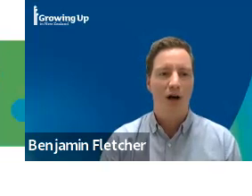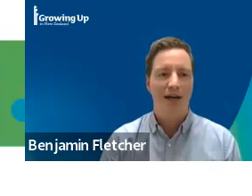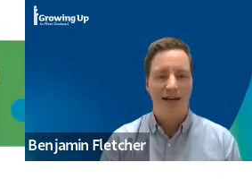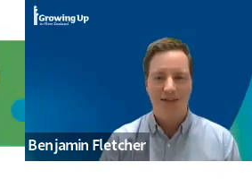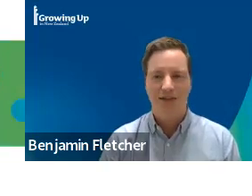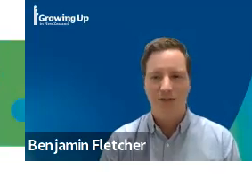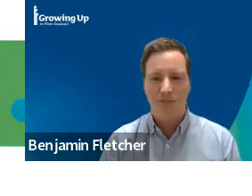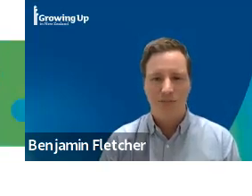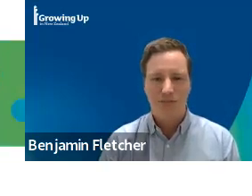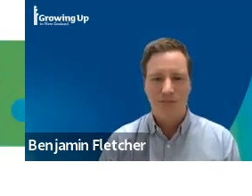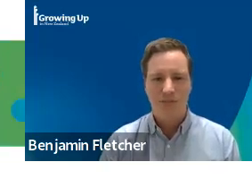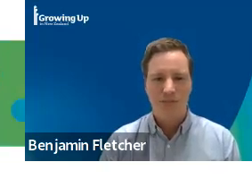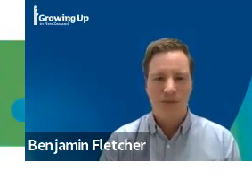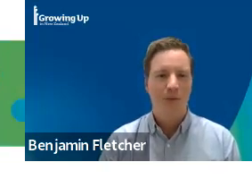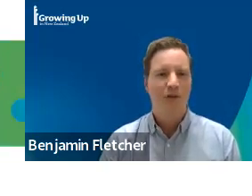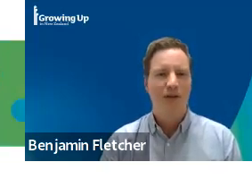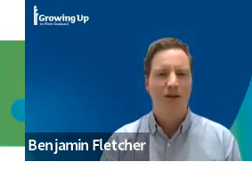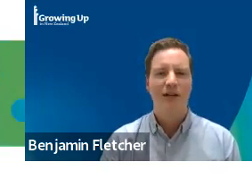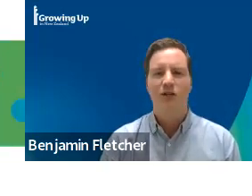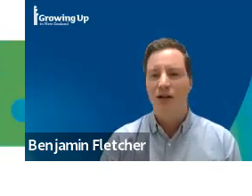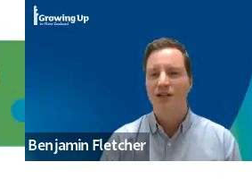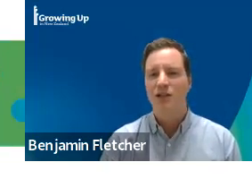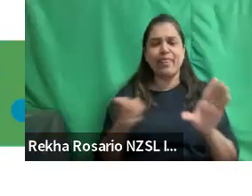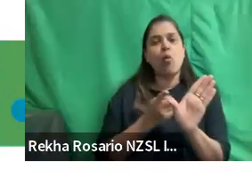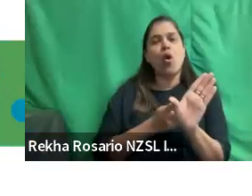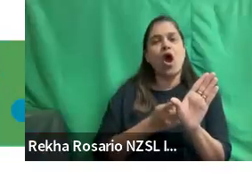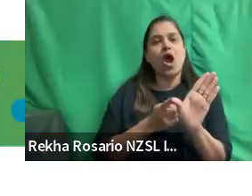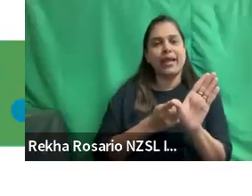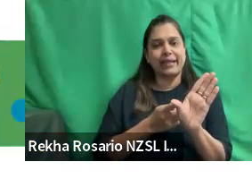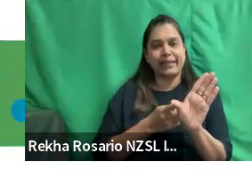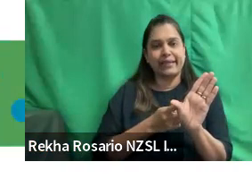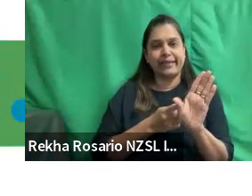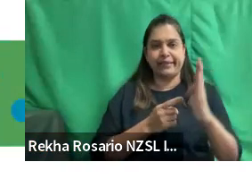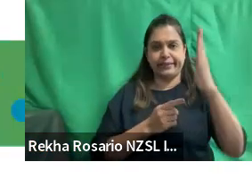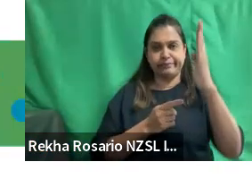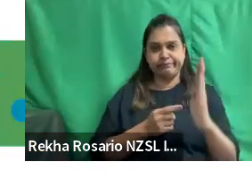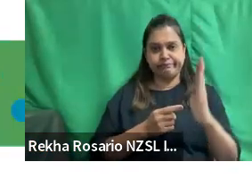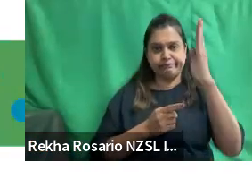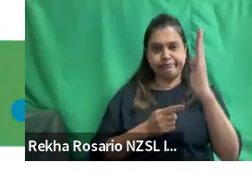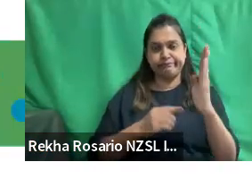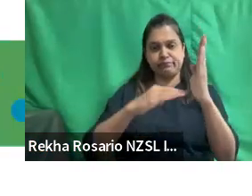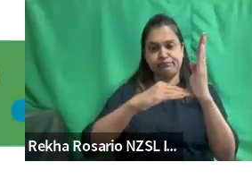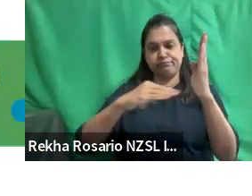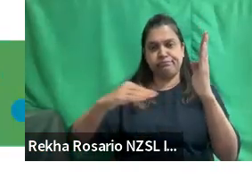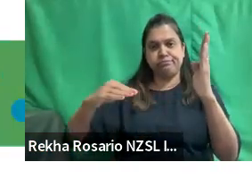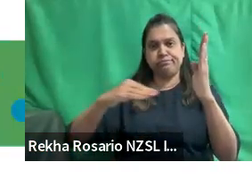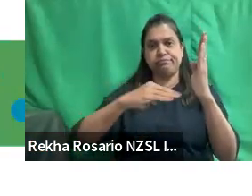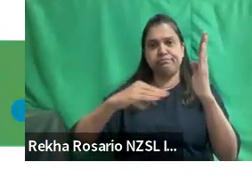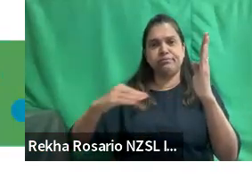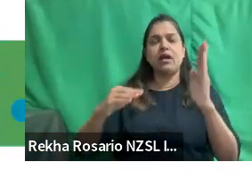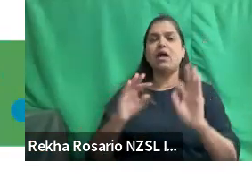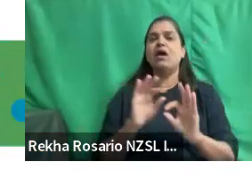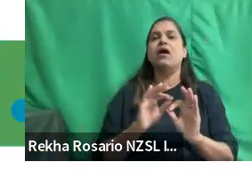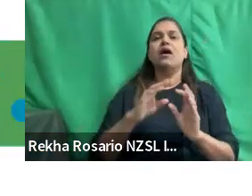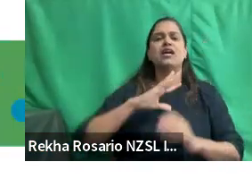on the y-axis. And we found that transgender or non-binary young people reported the highest